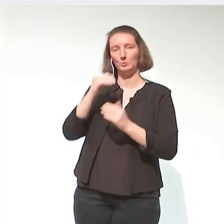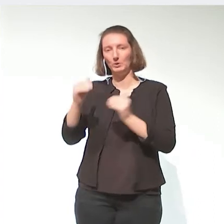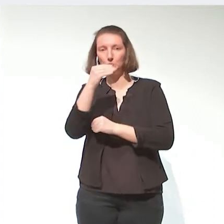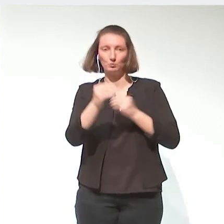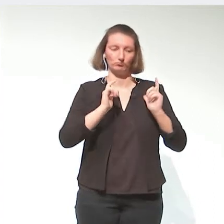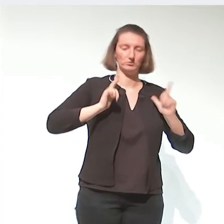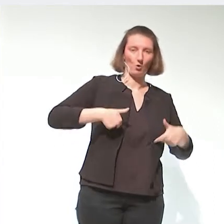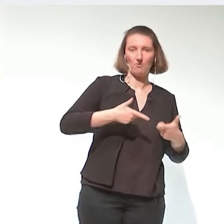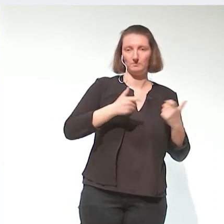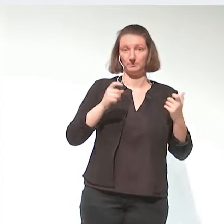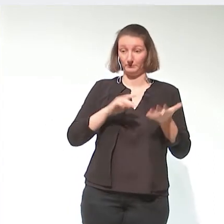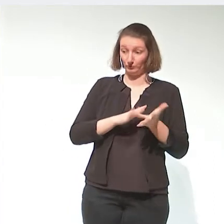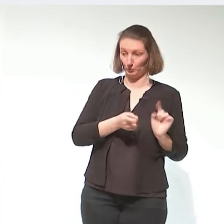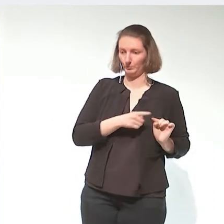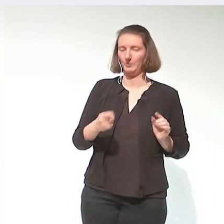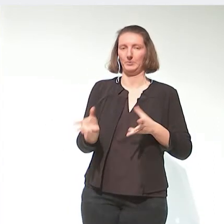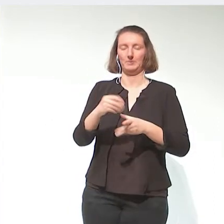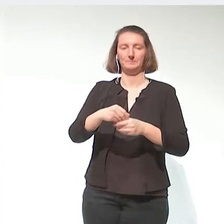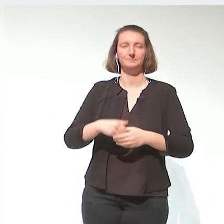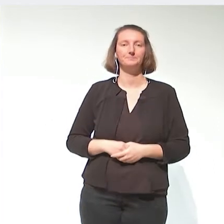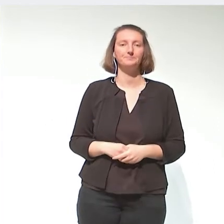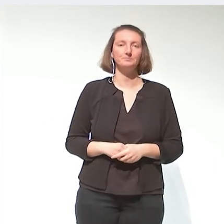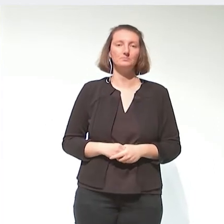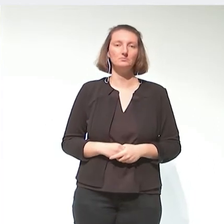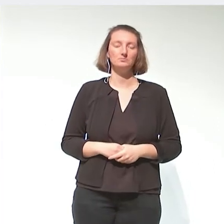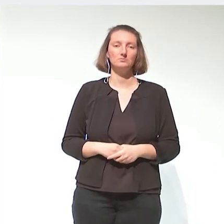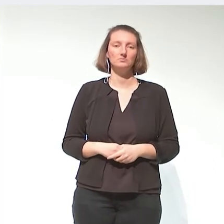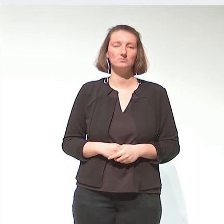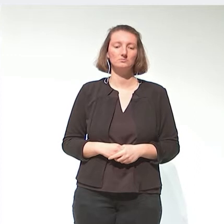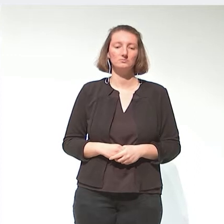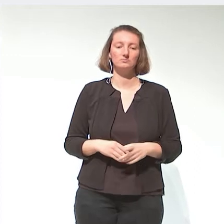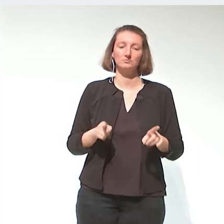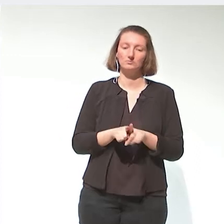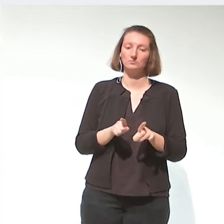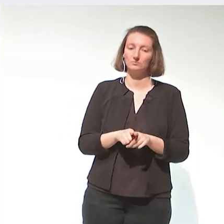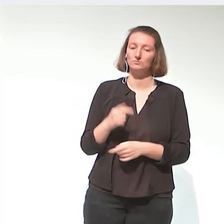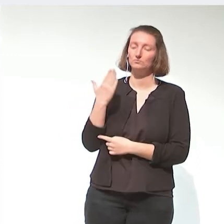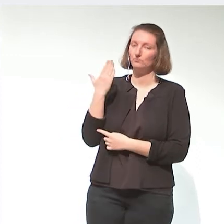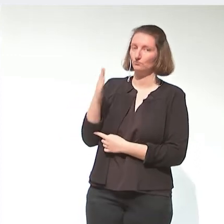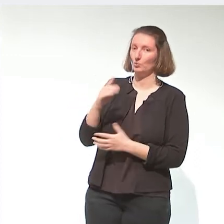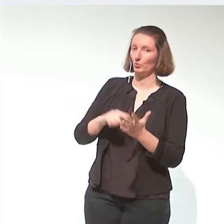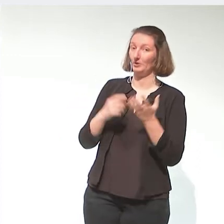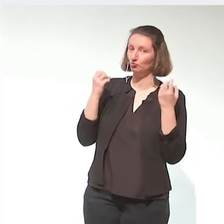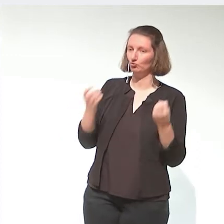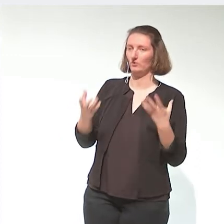A further point that is also often emphasized but still very important is outreach and